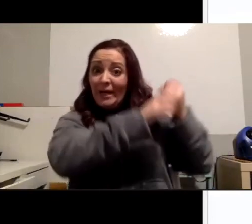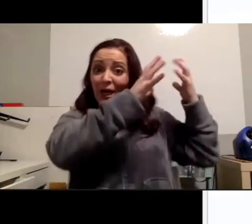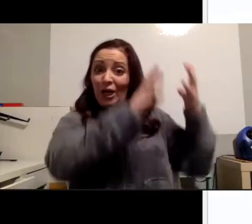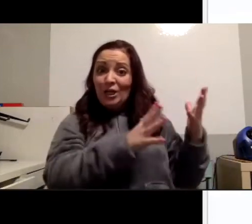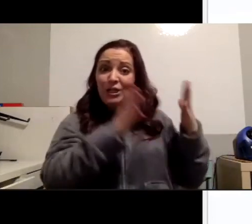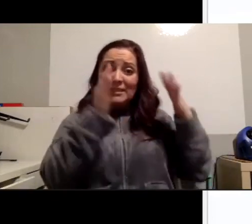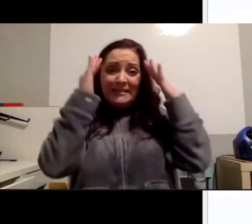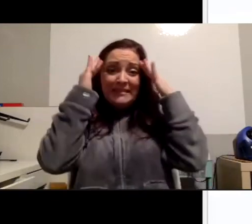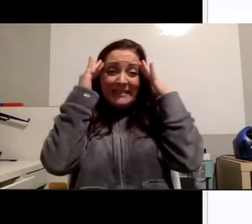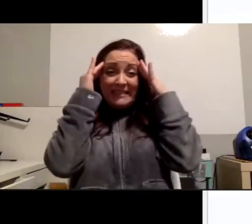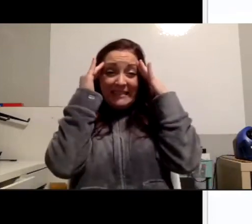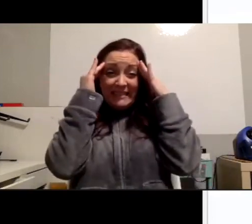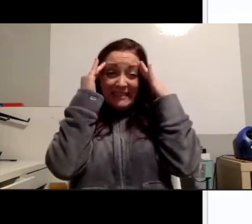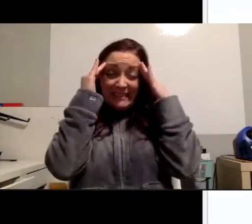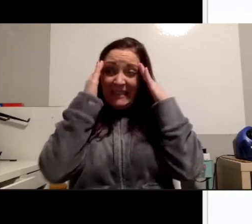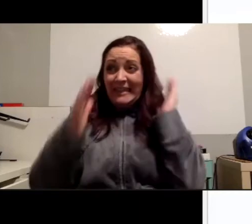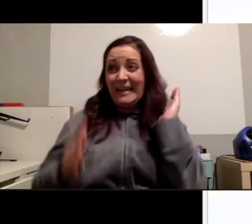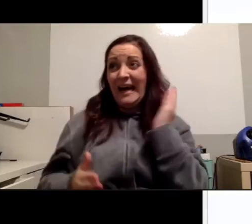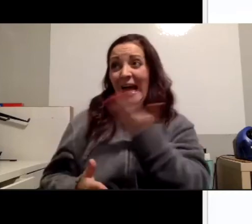the Signmaker,